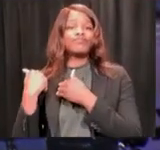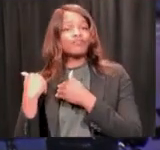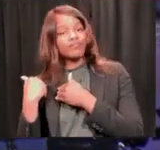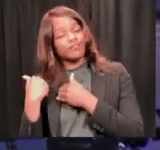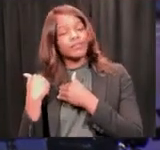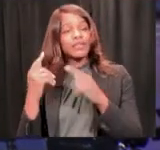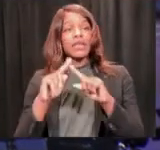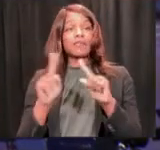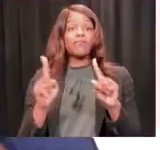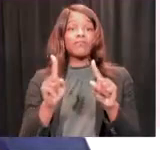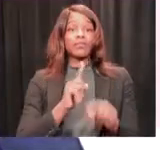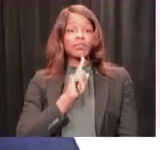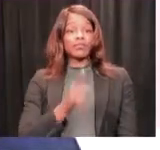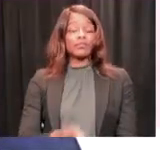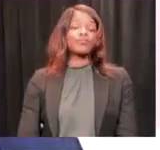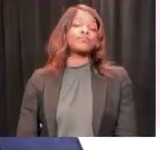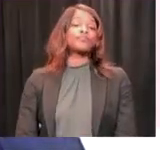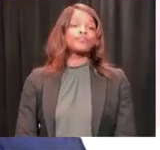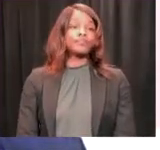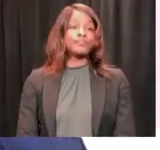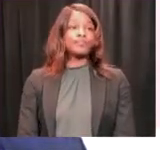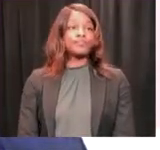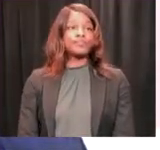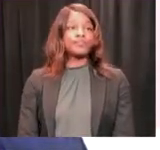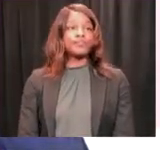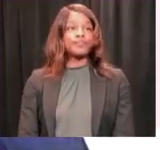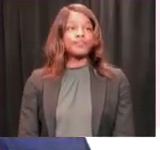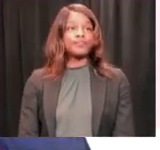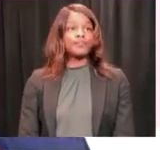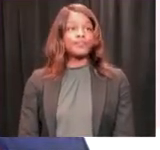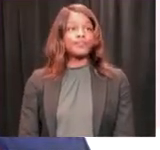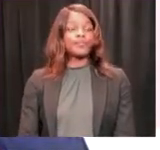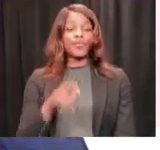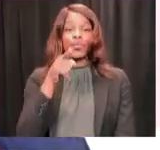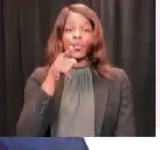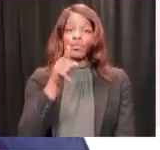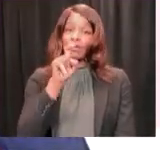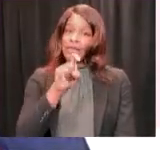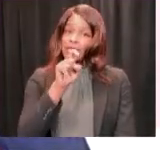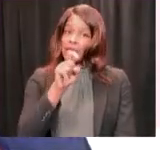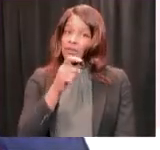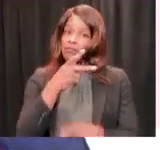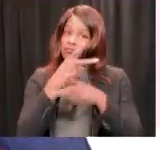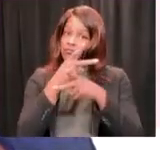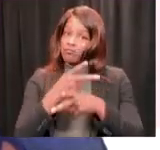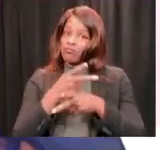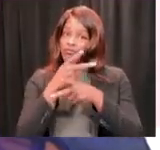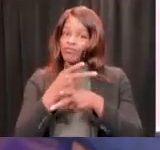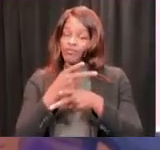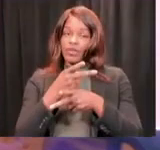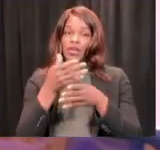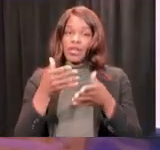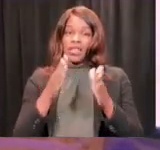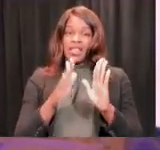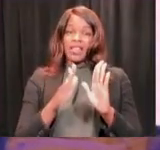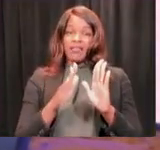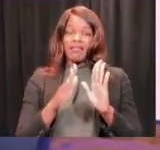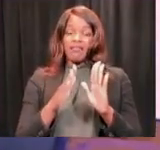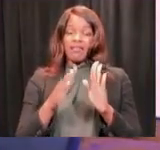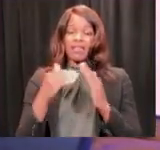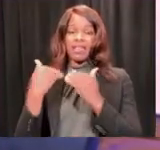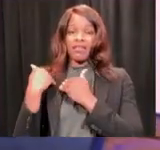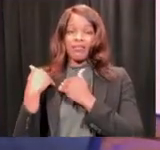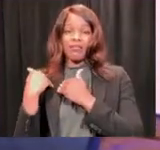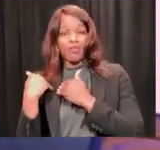deal. Here's the reality, right? Here's the reality. You've got to be careful of allowing your baggage to